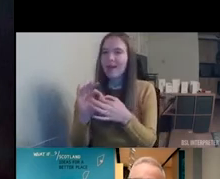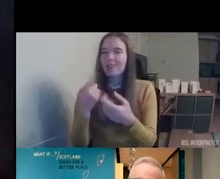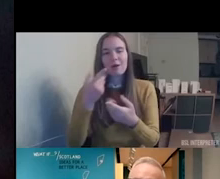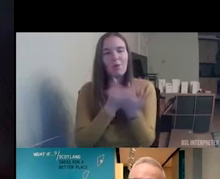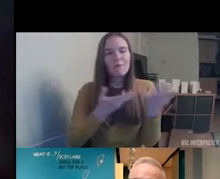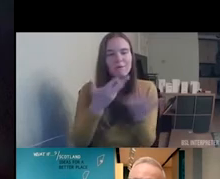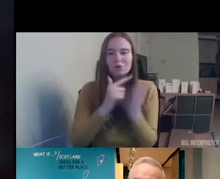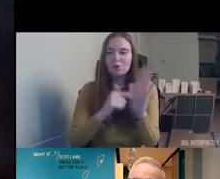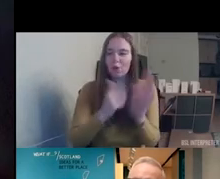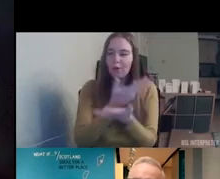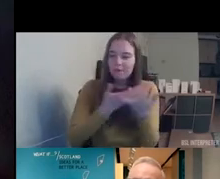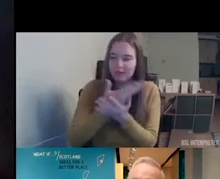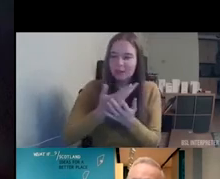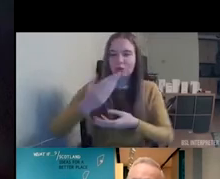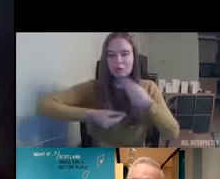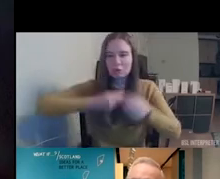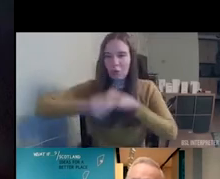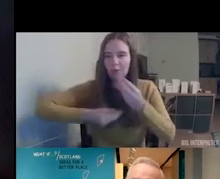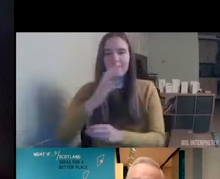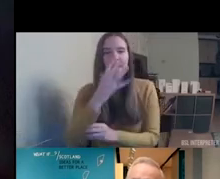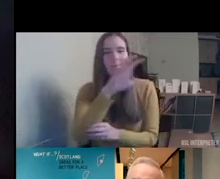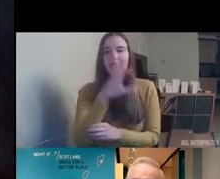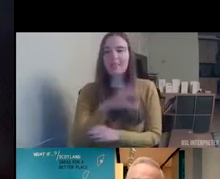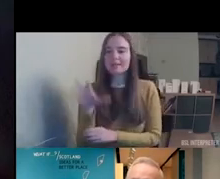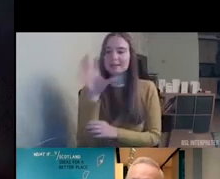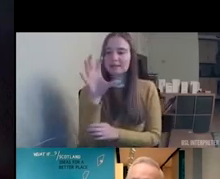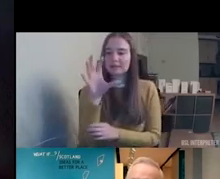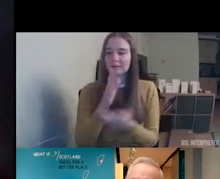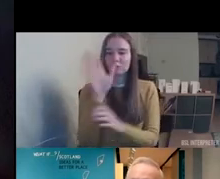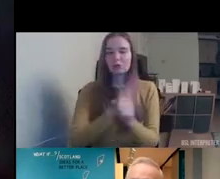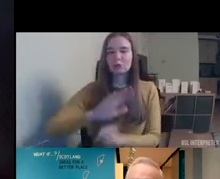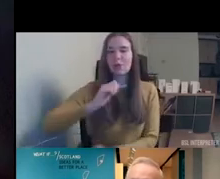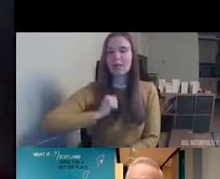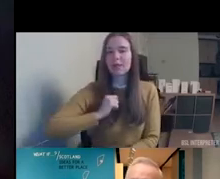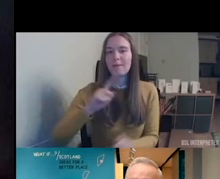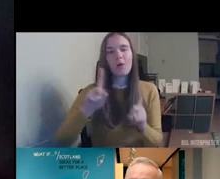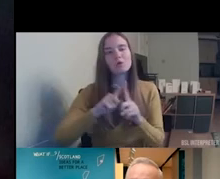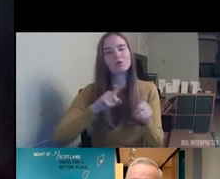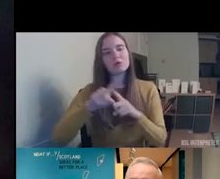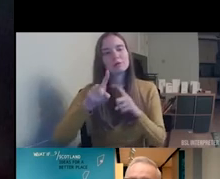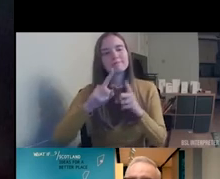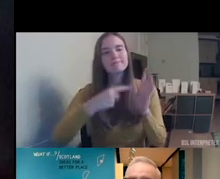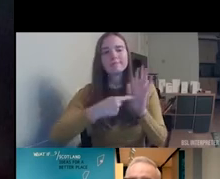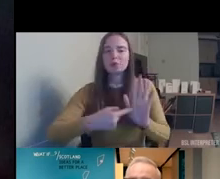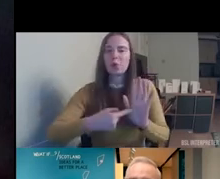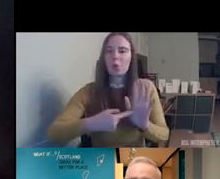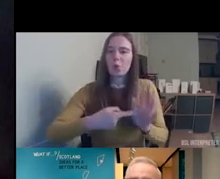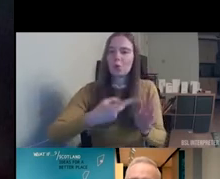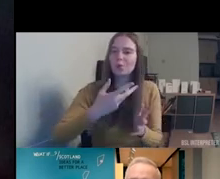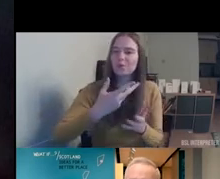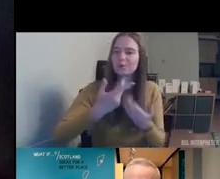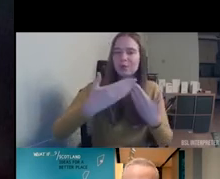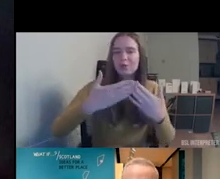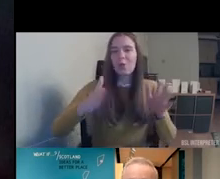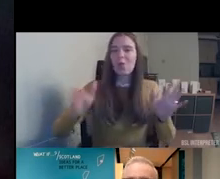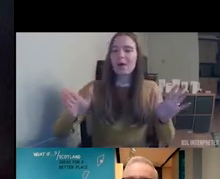stories in each of the five places, but also try to capture the essence of the place in this super widescreen format,